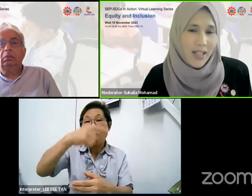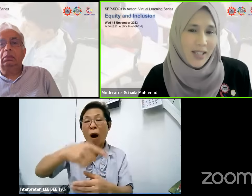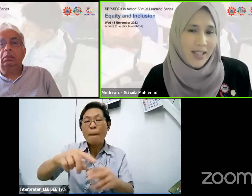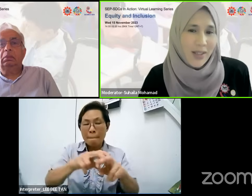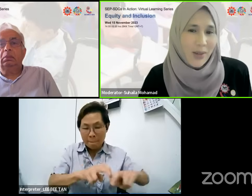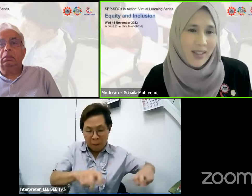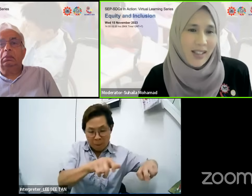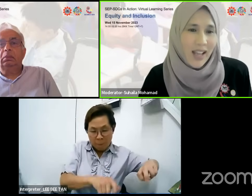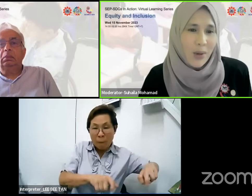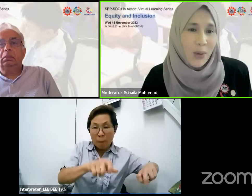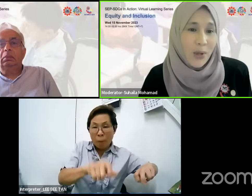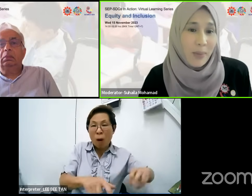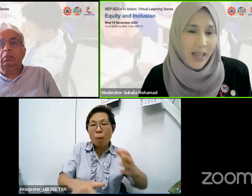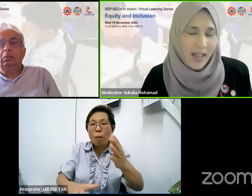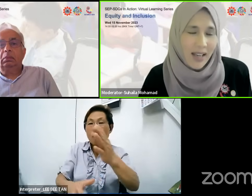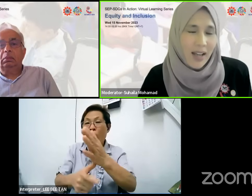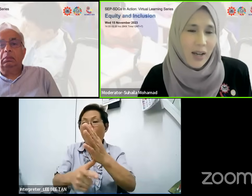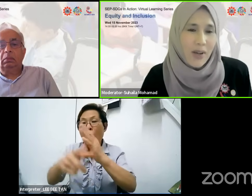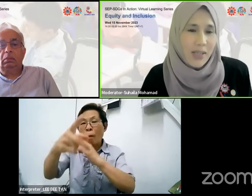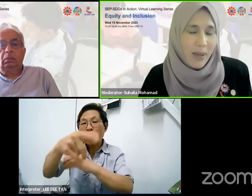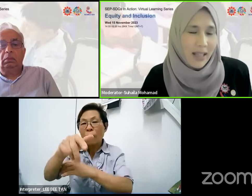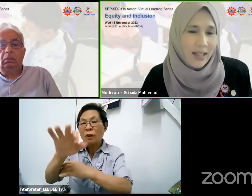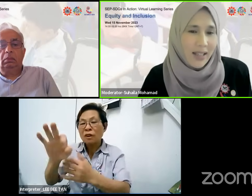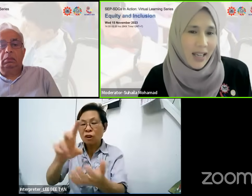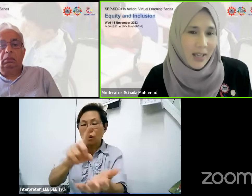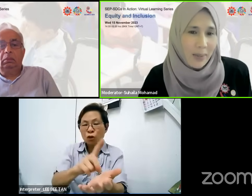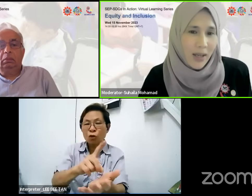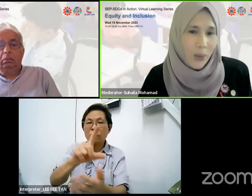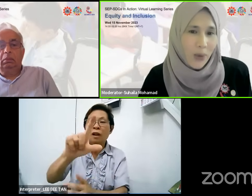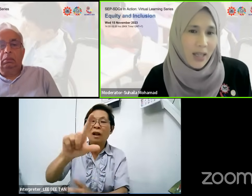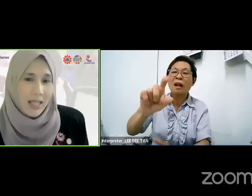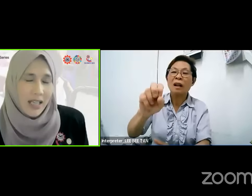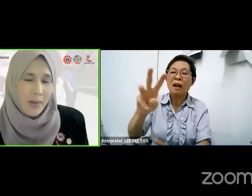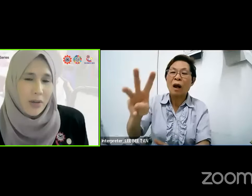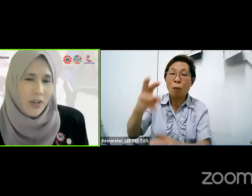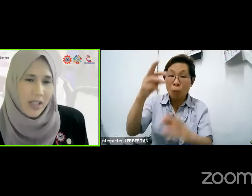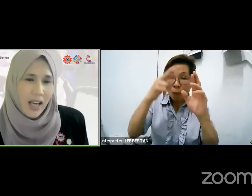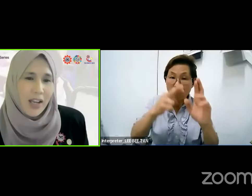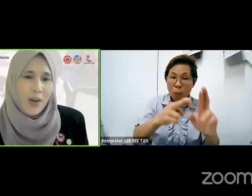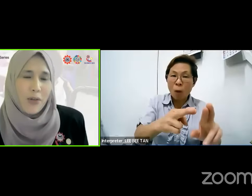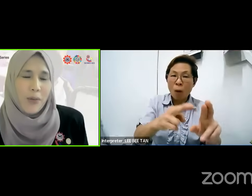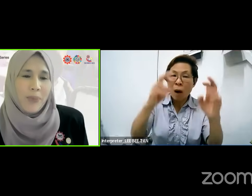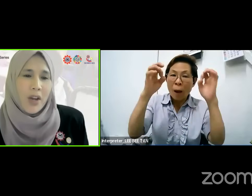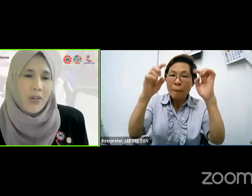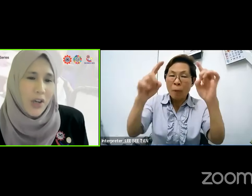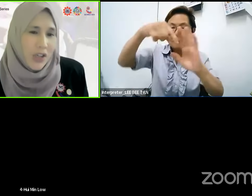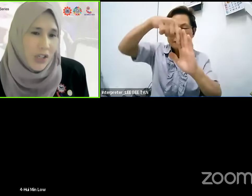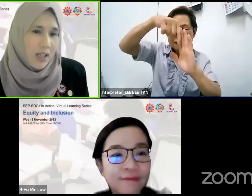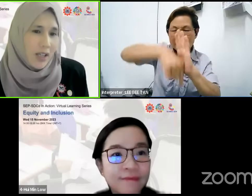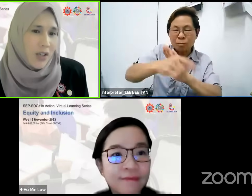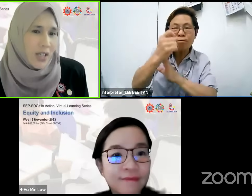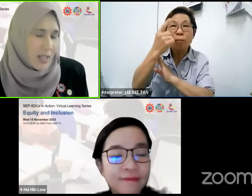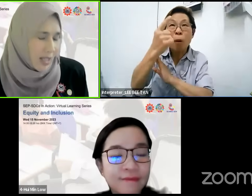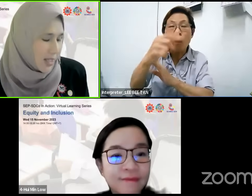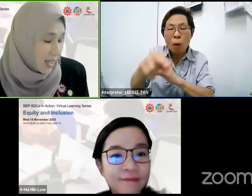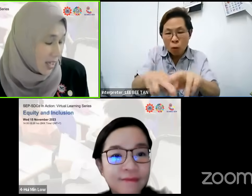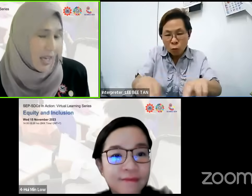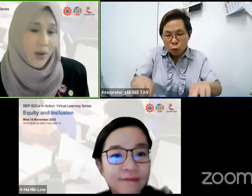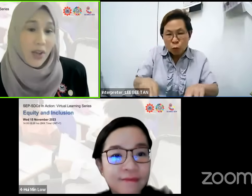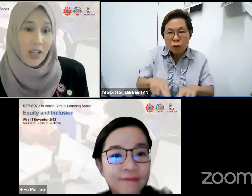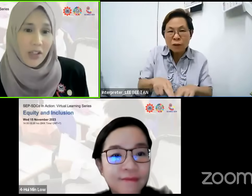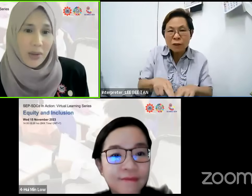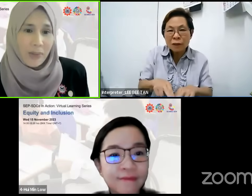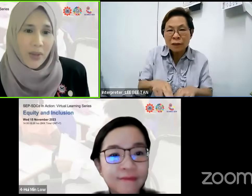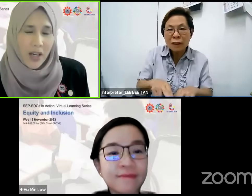Associate Professor Dr. Lau Hui Min, a respected academic with a deep understanding of regional intricacies